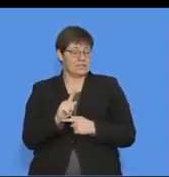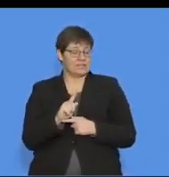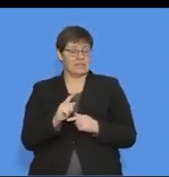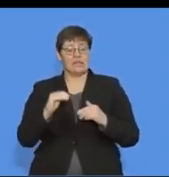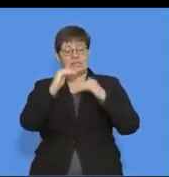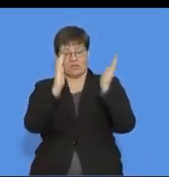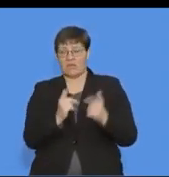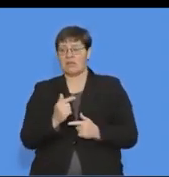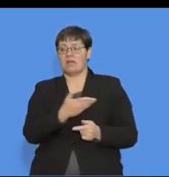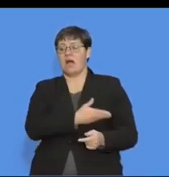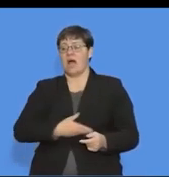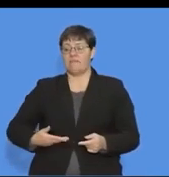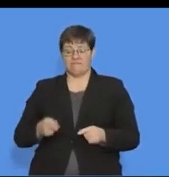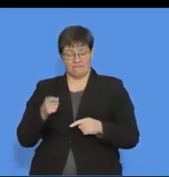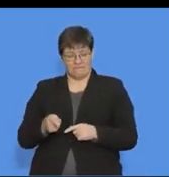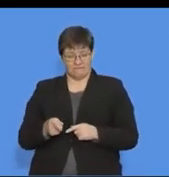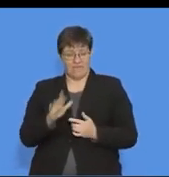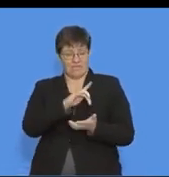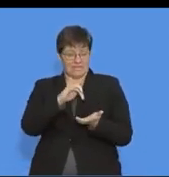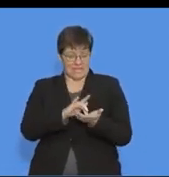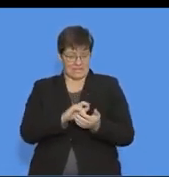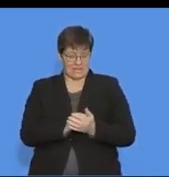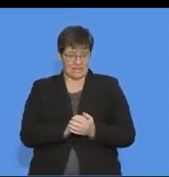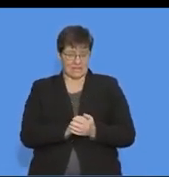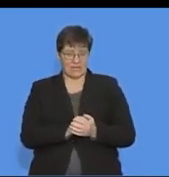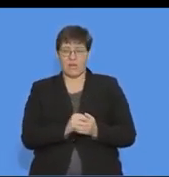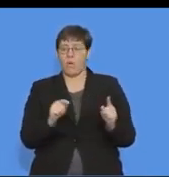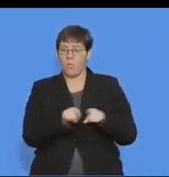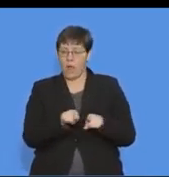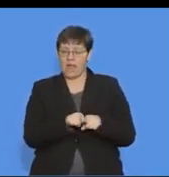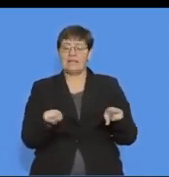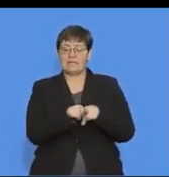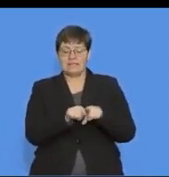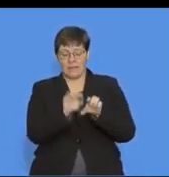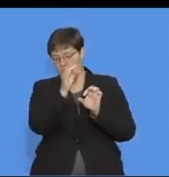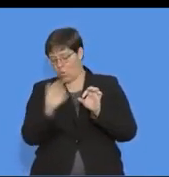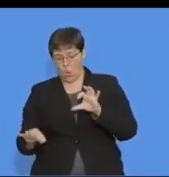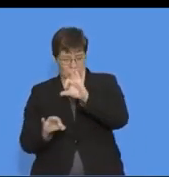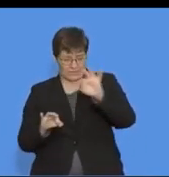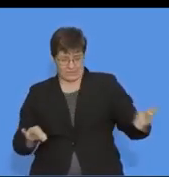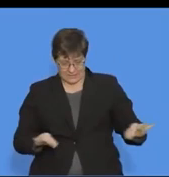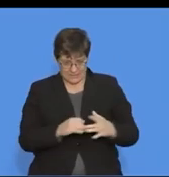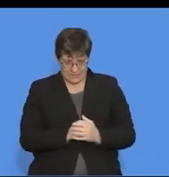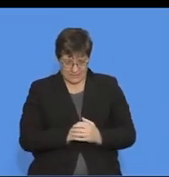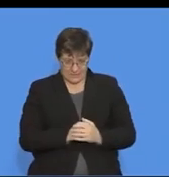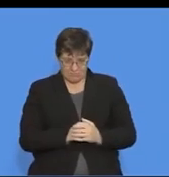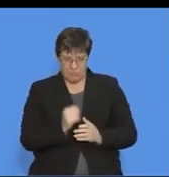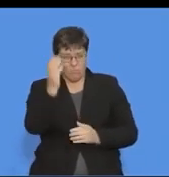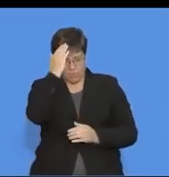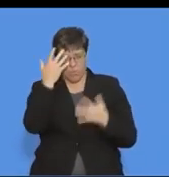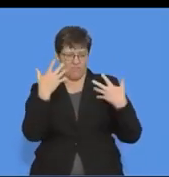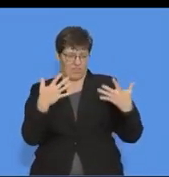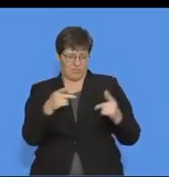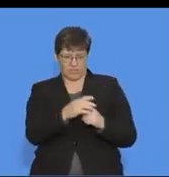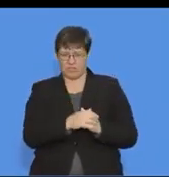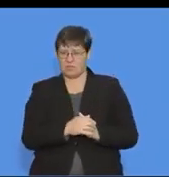which is half the angle at the center, because they are subtended by the same chord. You see, so already I know something. That